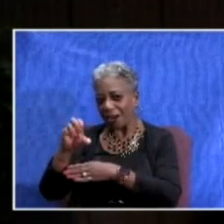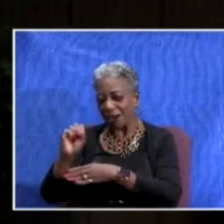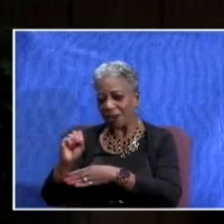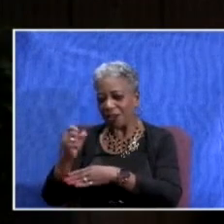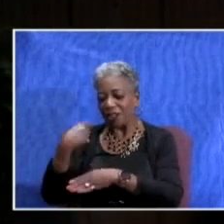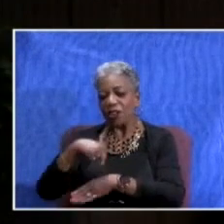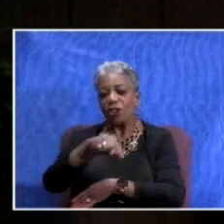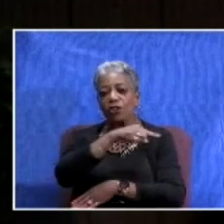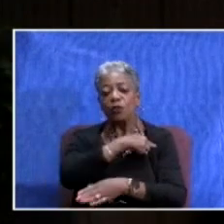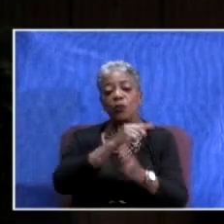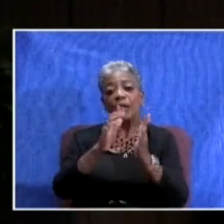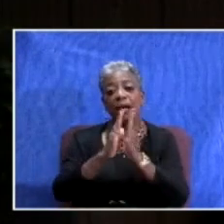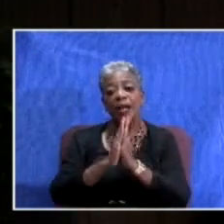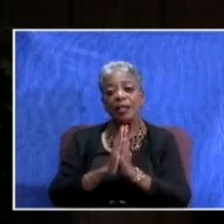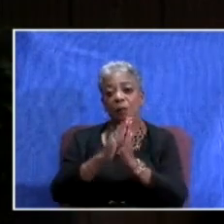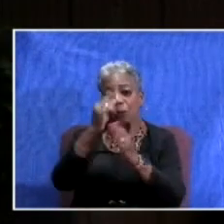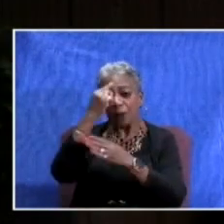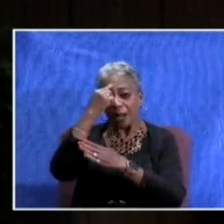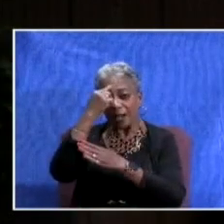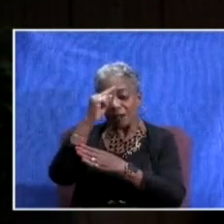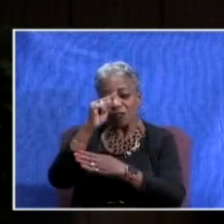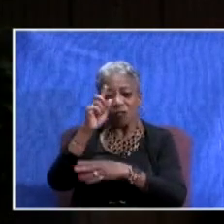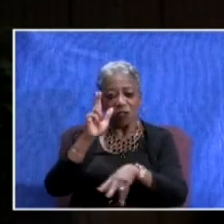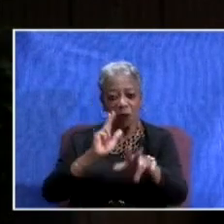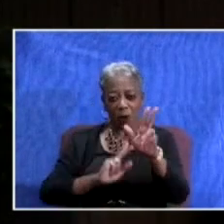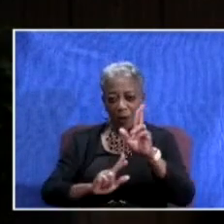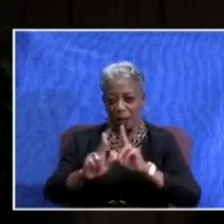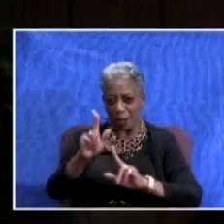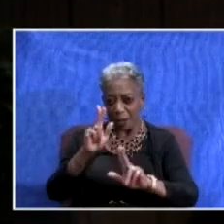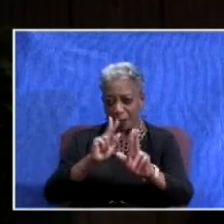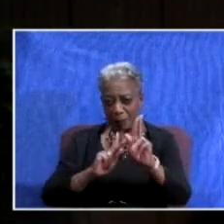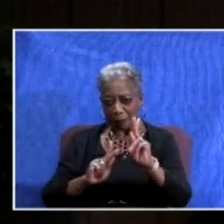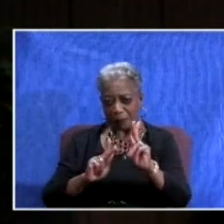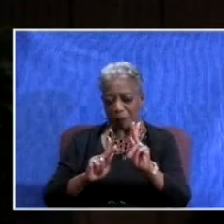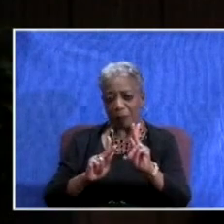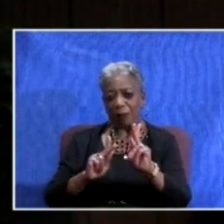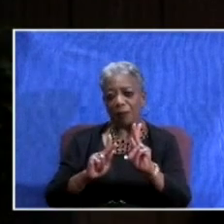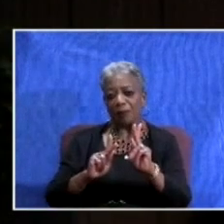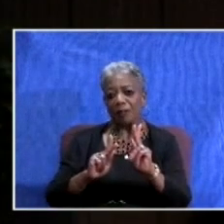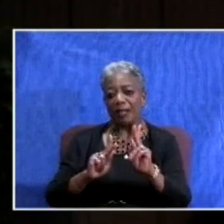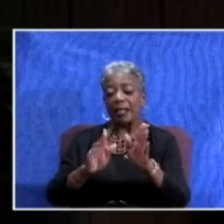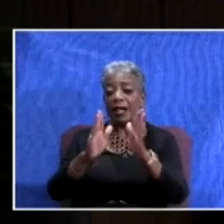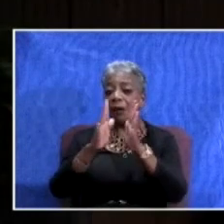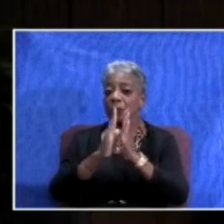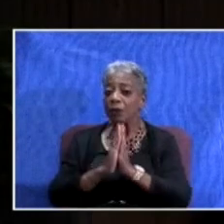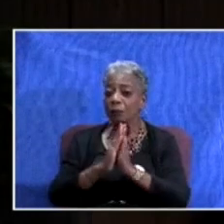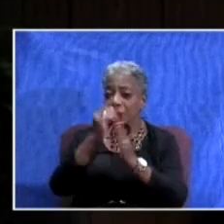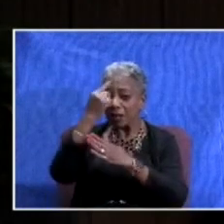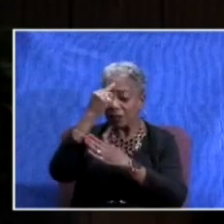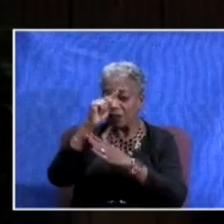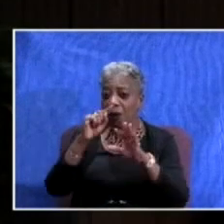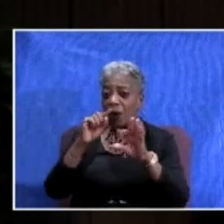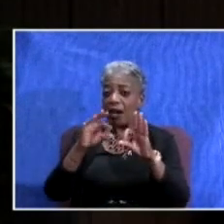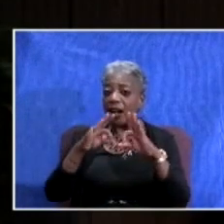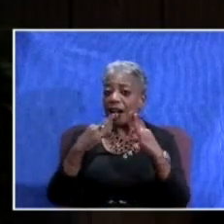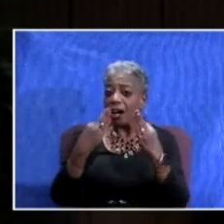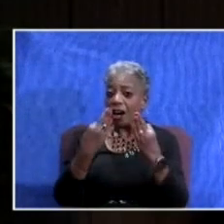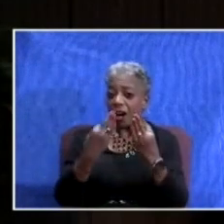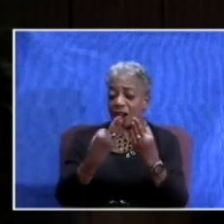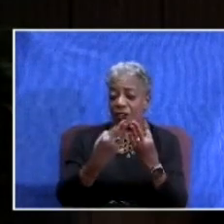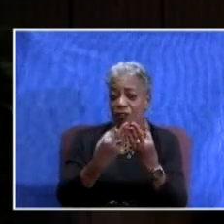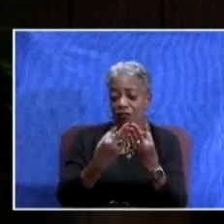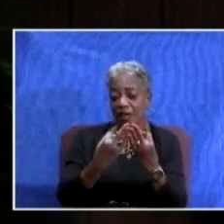continue to pray for Gladys Buckner. She's a friend of our family, a wonderful member of our church